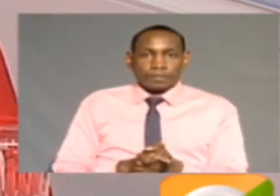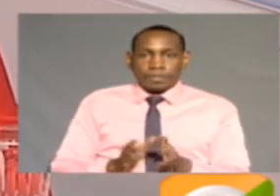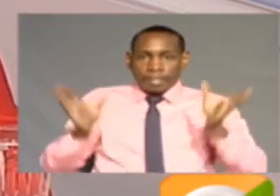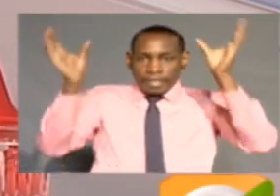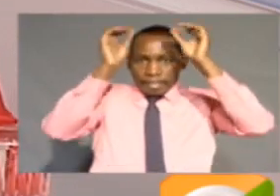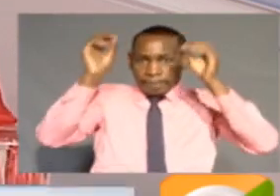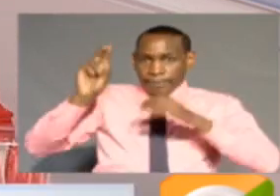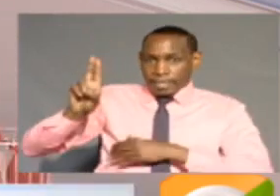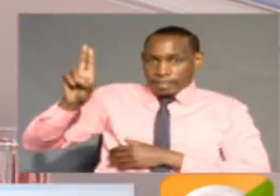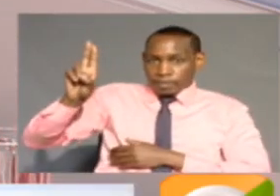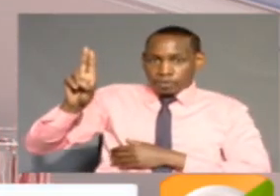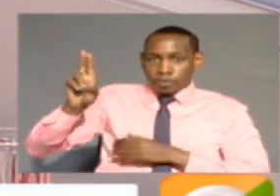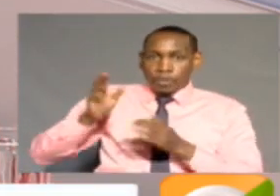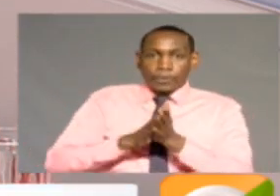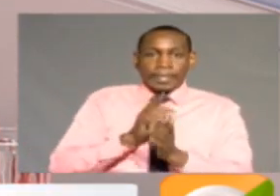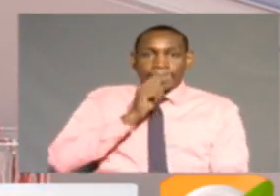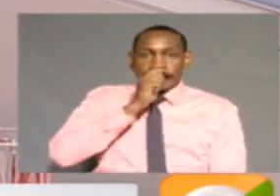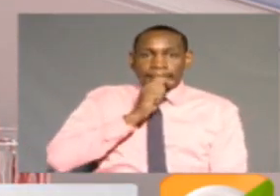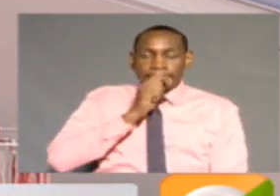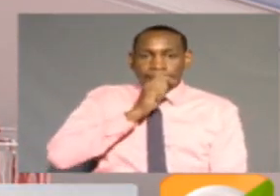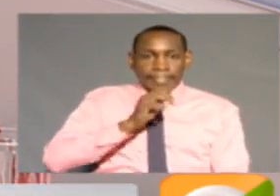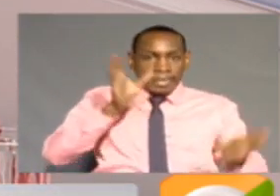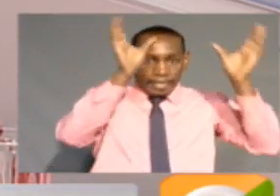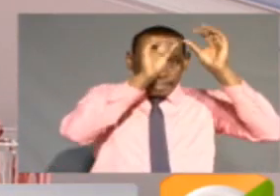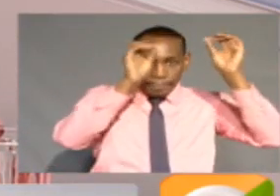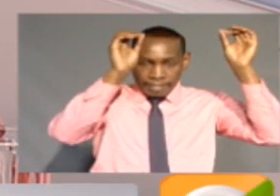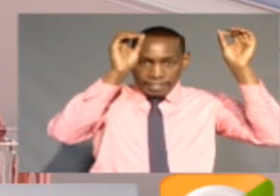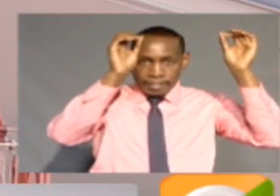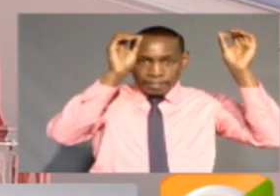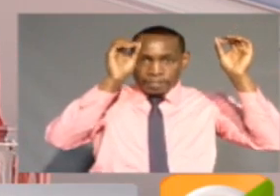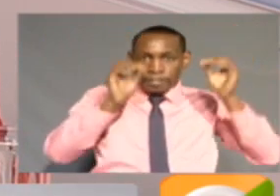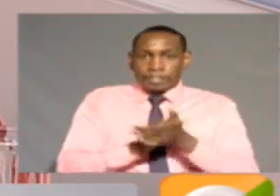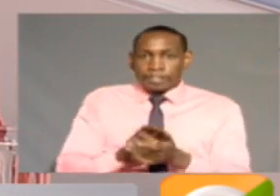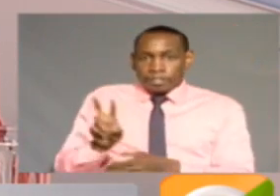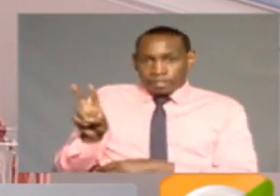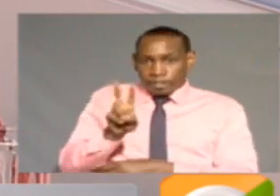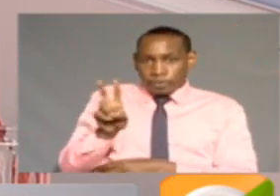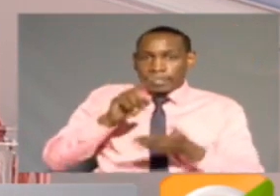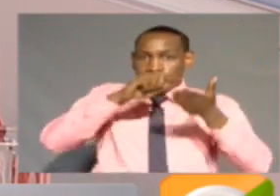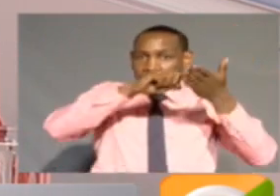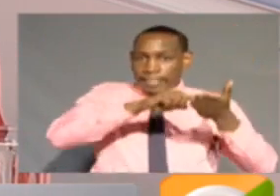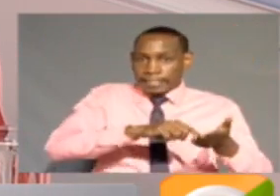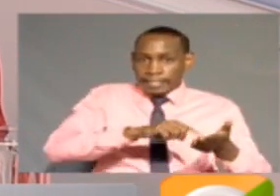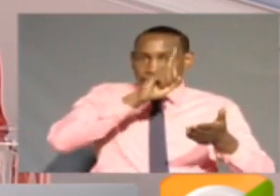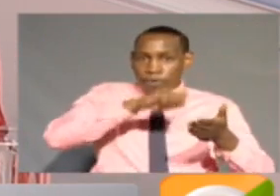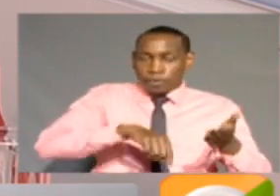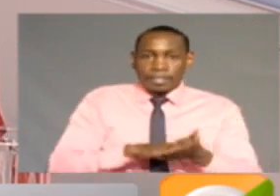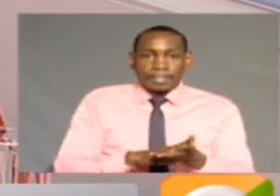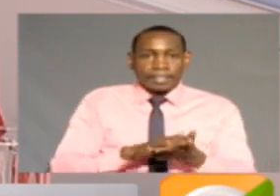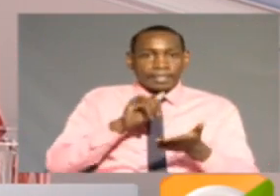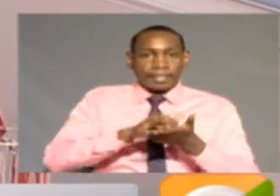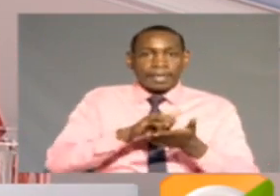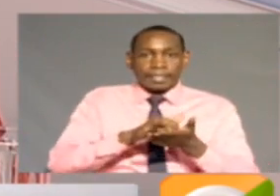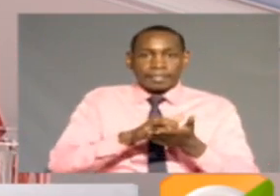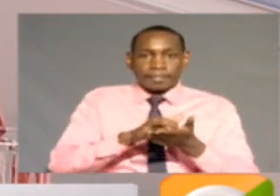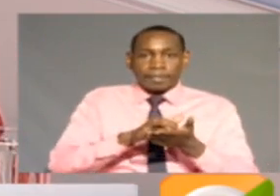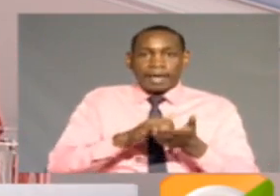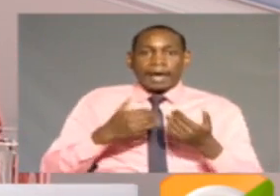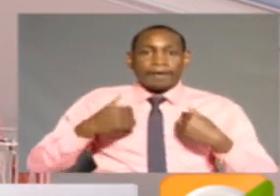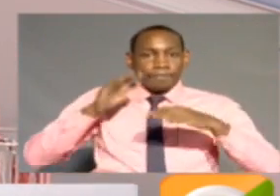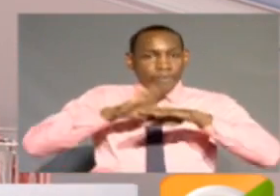President Uhuru Kenyatta and his Tanzanian counterpart John Magufuli have emphasized on the need to bolster